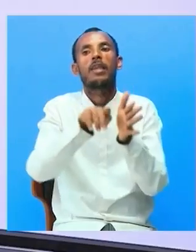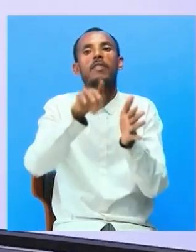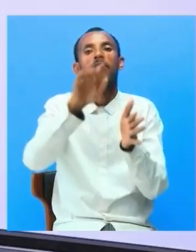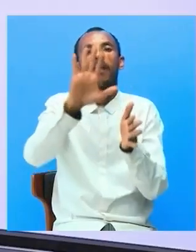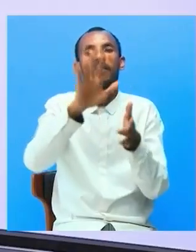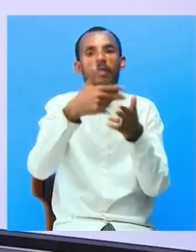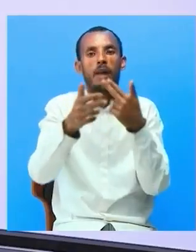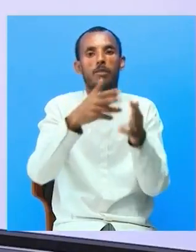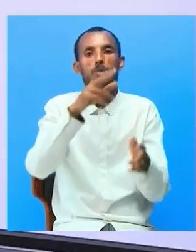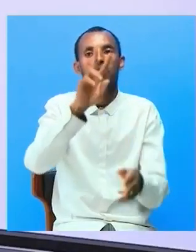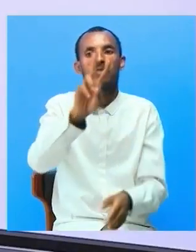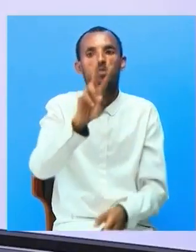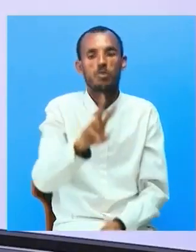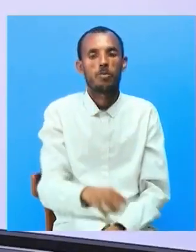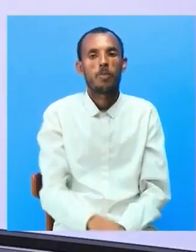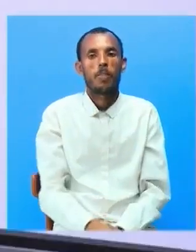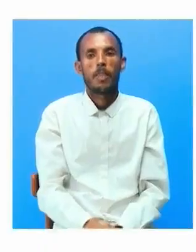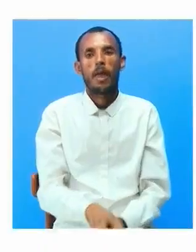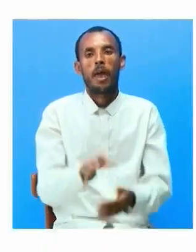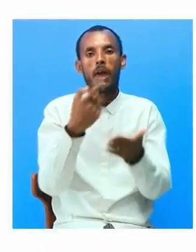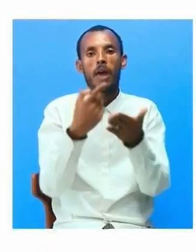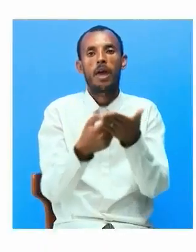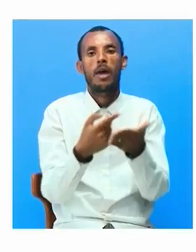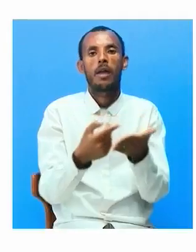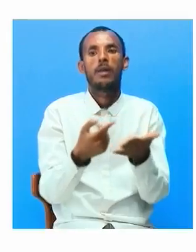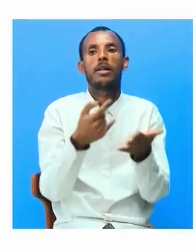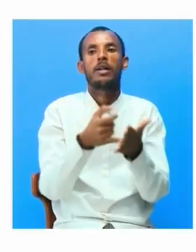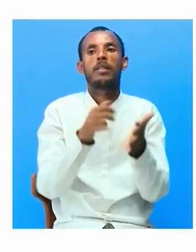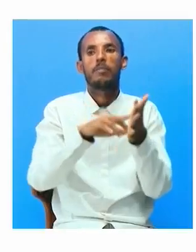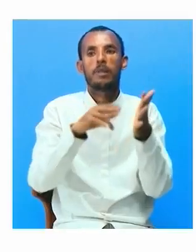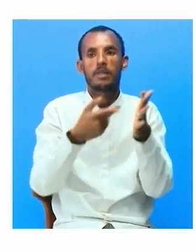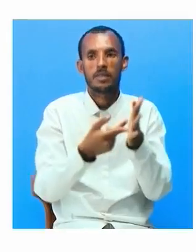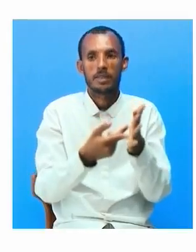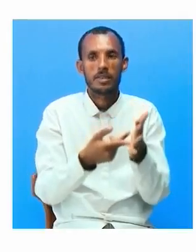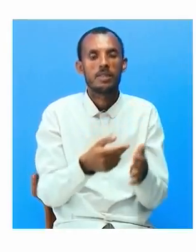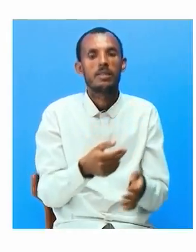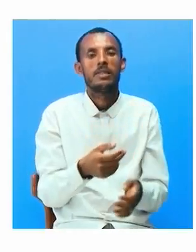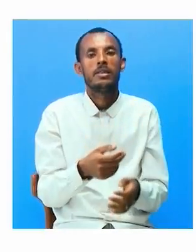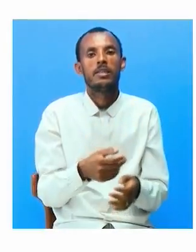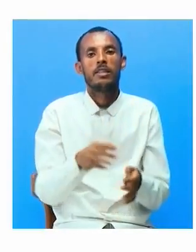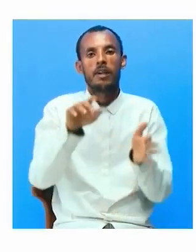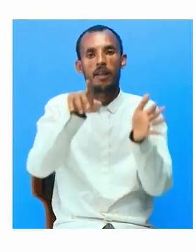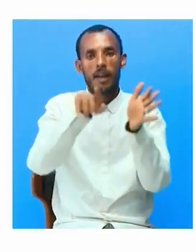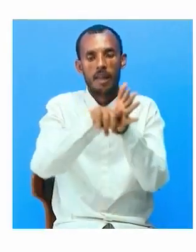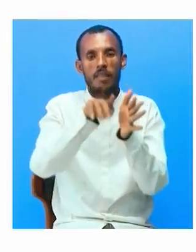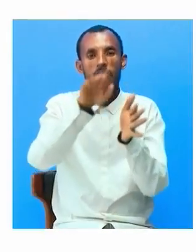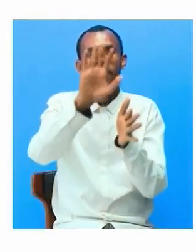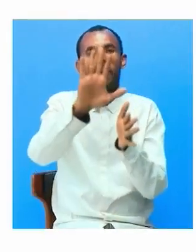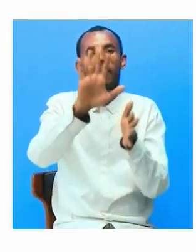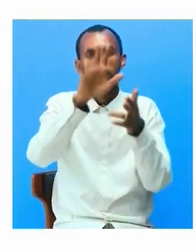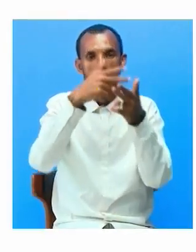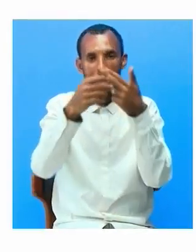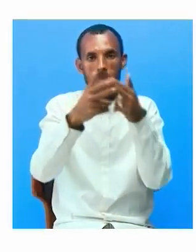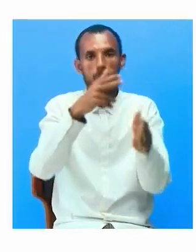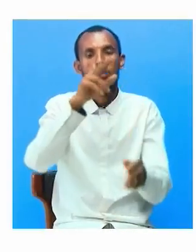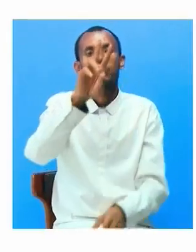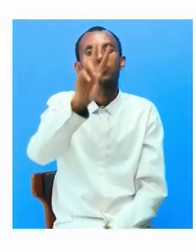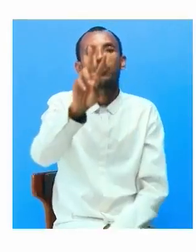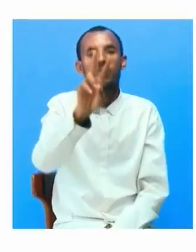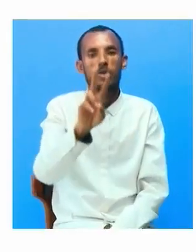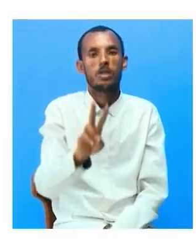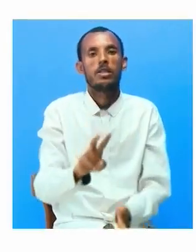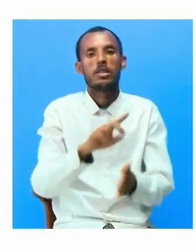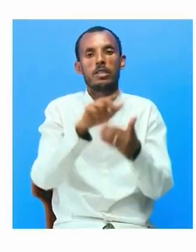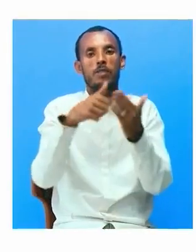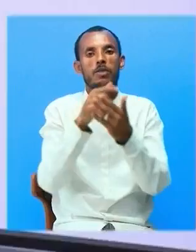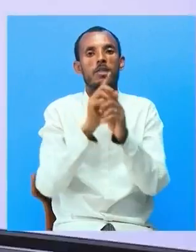2, the same. Therefore, here, this means equivalently it is -5 times 2.